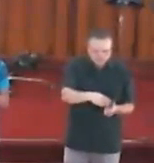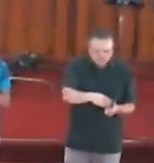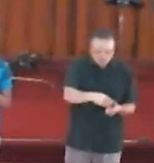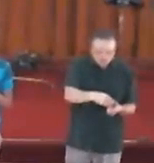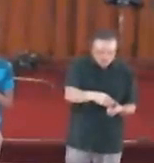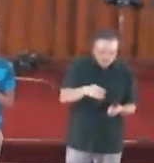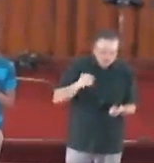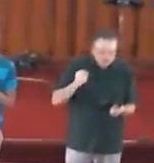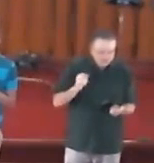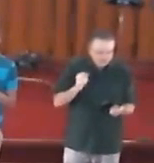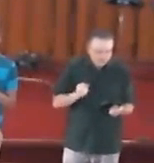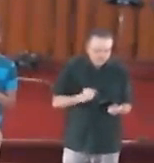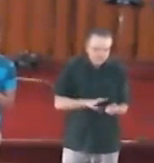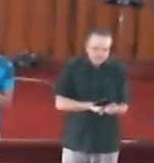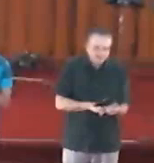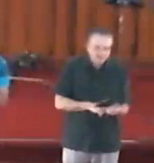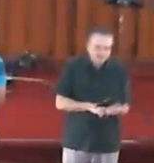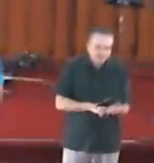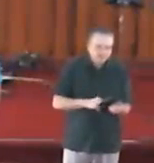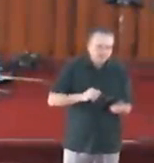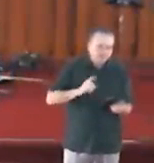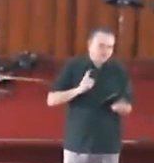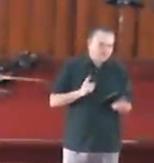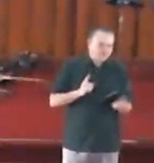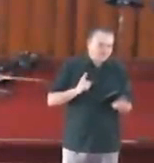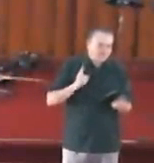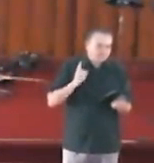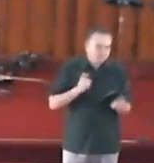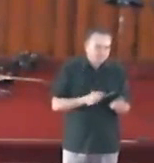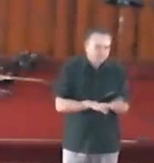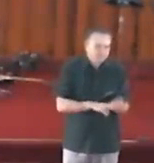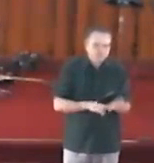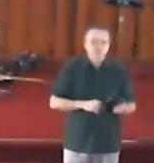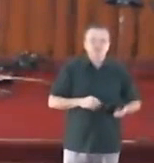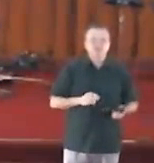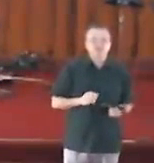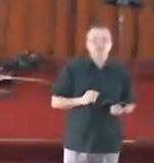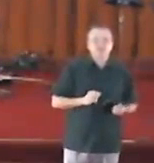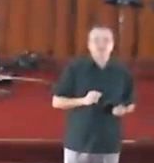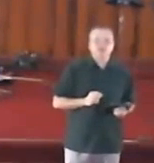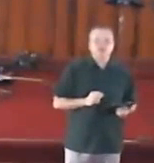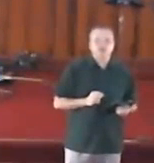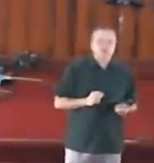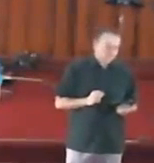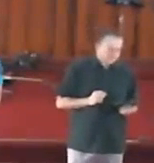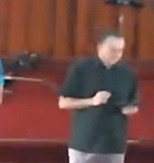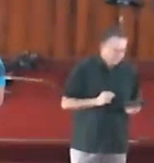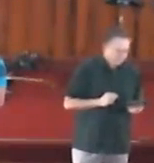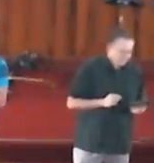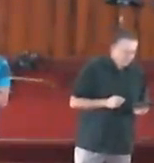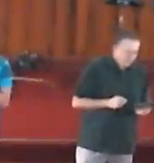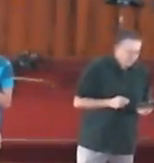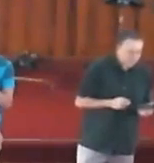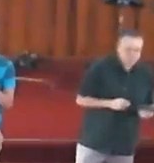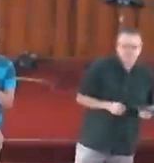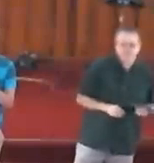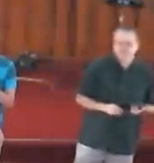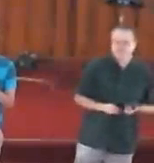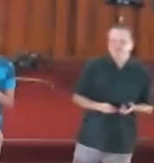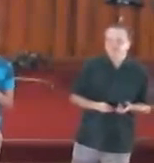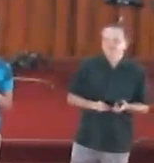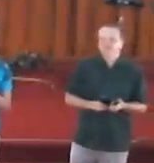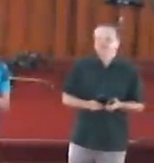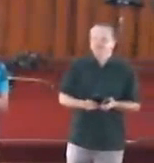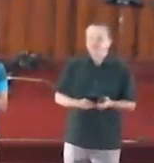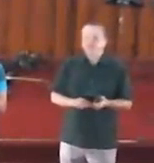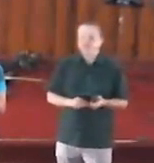reunidos. Todos fueron llenos del Espíritu Santo y proclamaban la palabra de Dios sin temor alguno. So they prayed this very